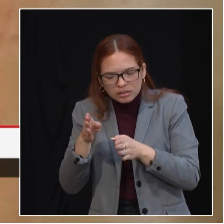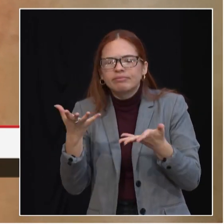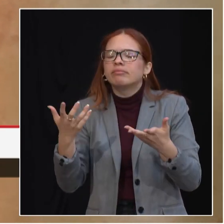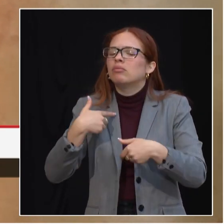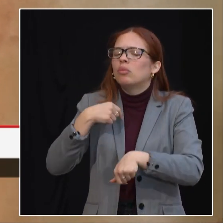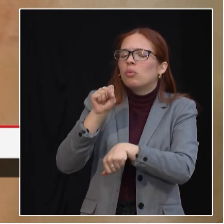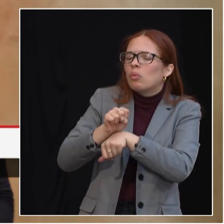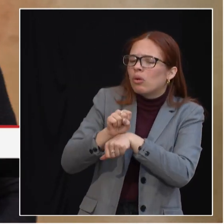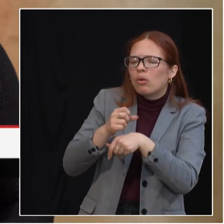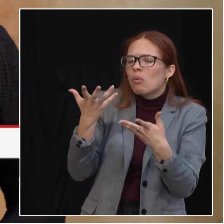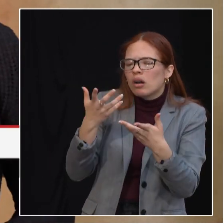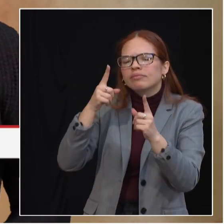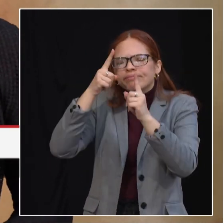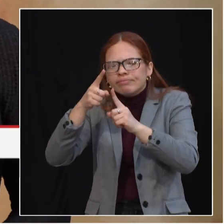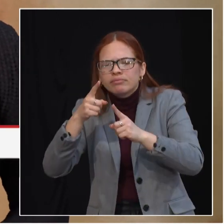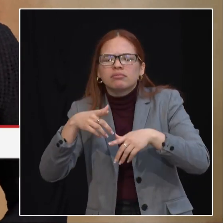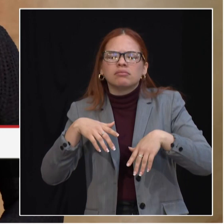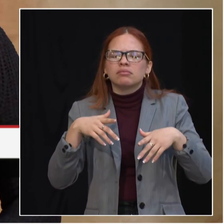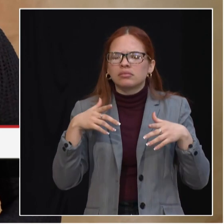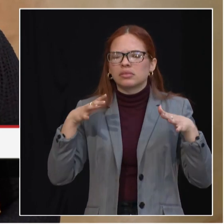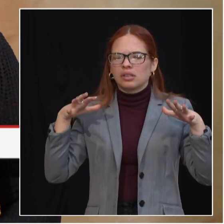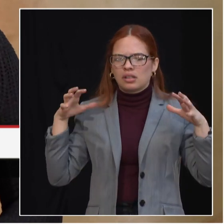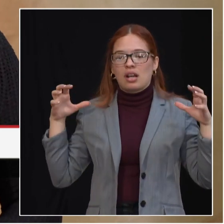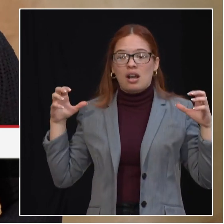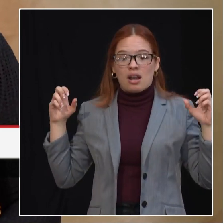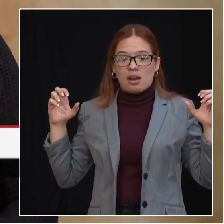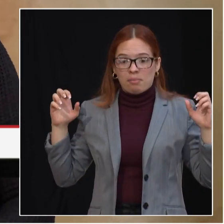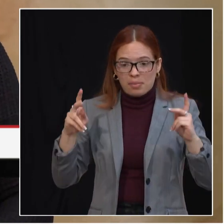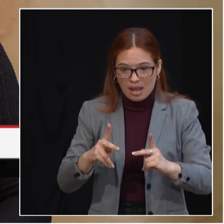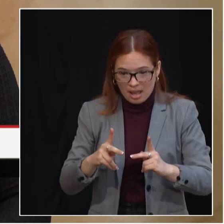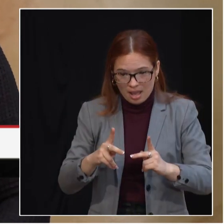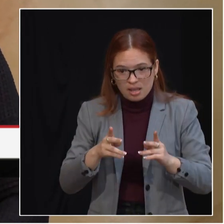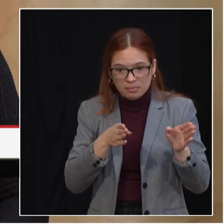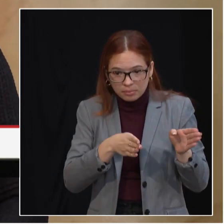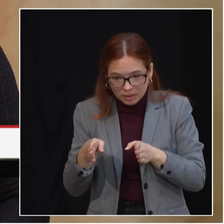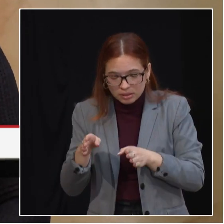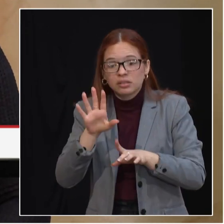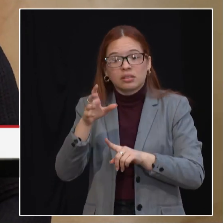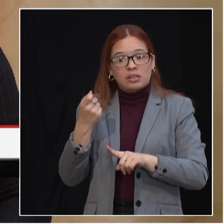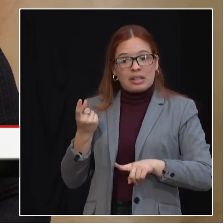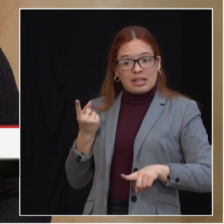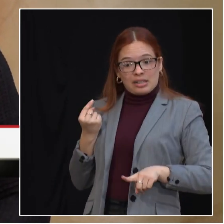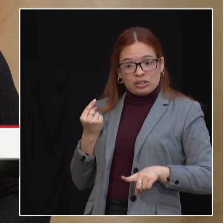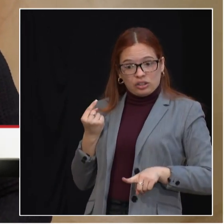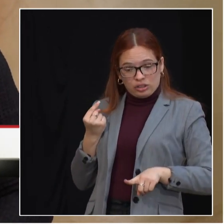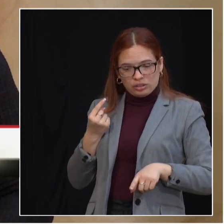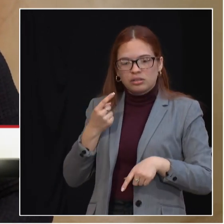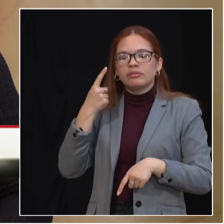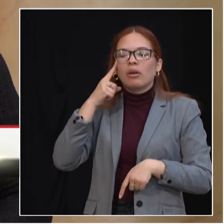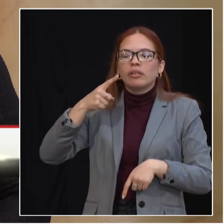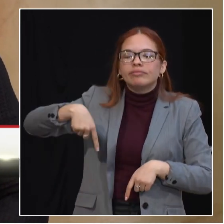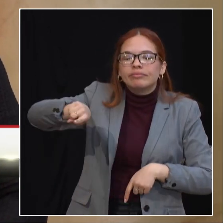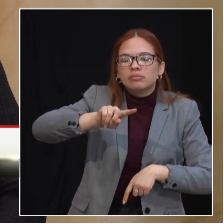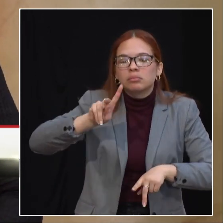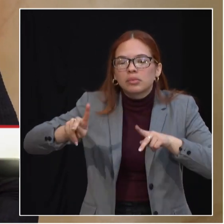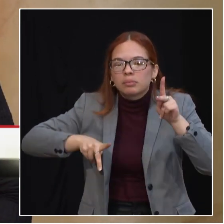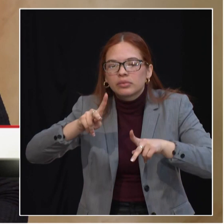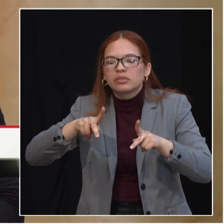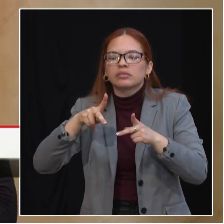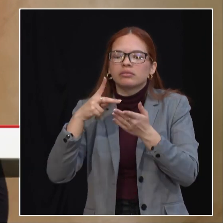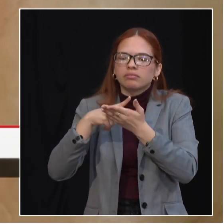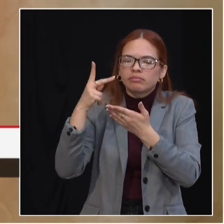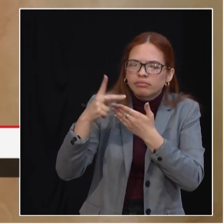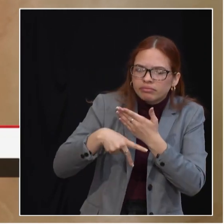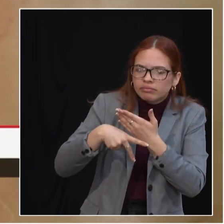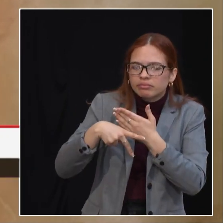DC Comeback Plan. Last year, the Streets for People initiative brought over